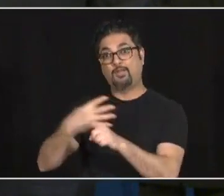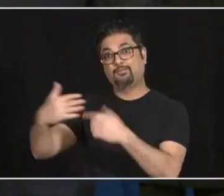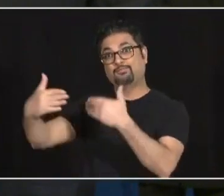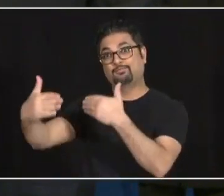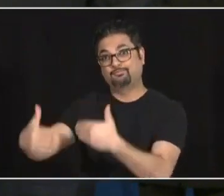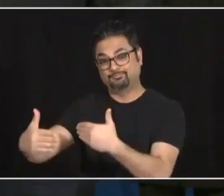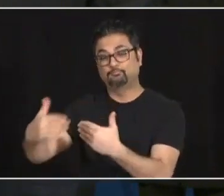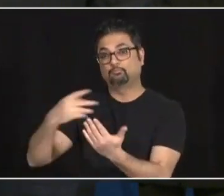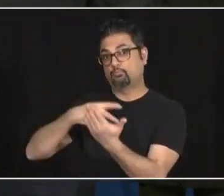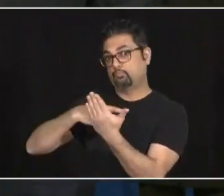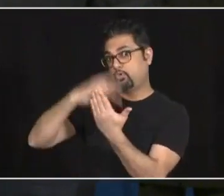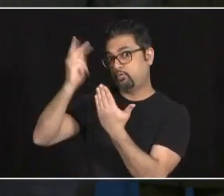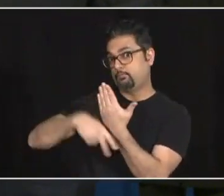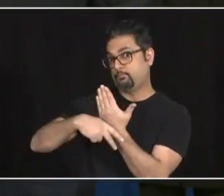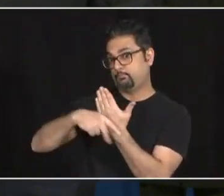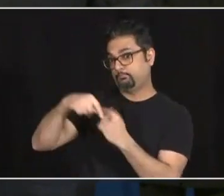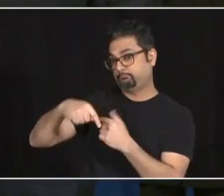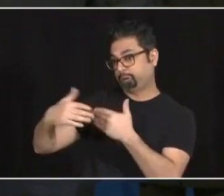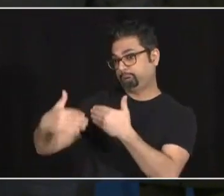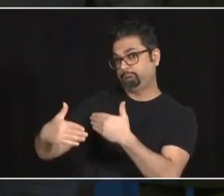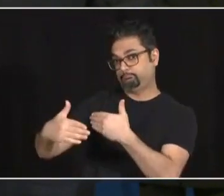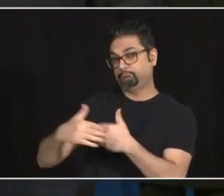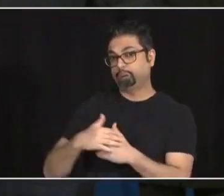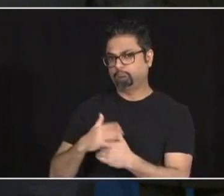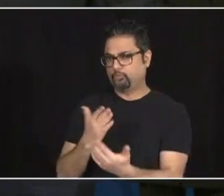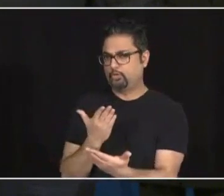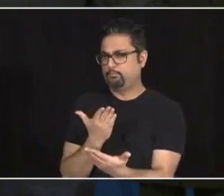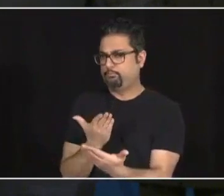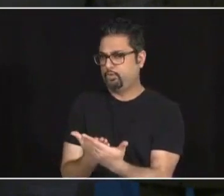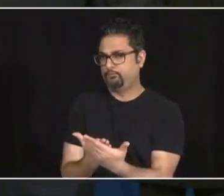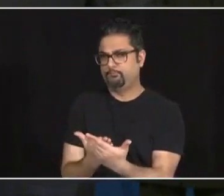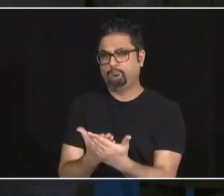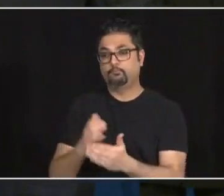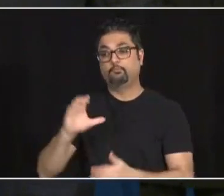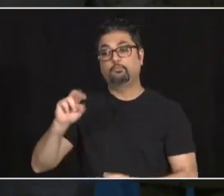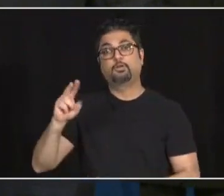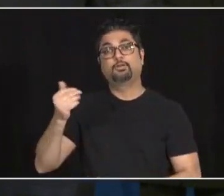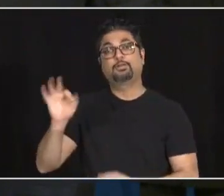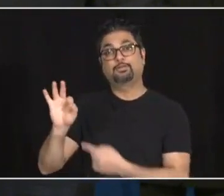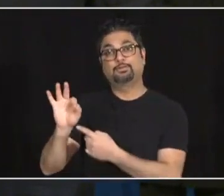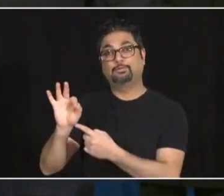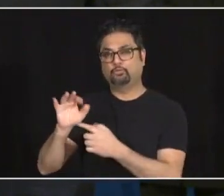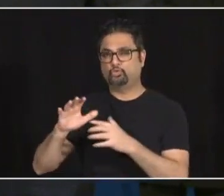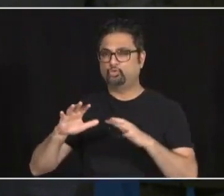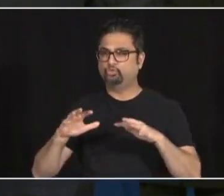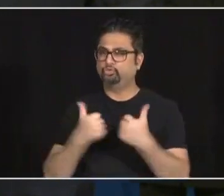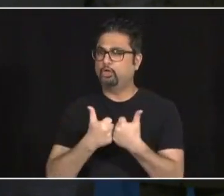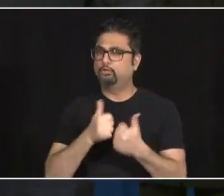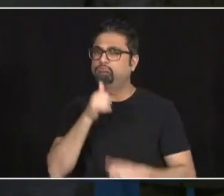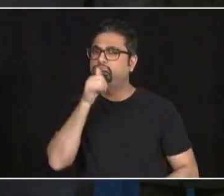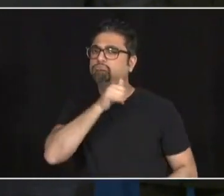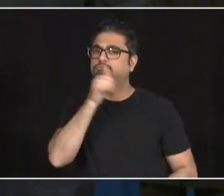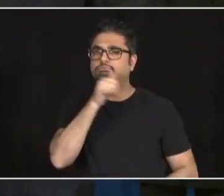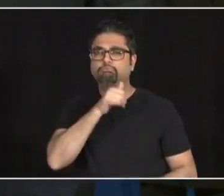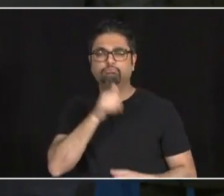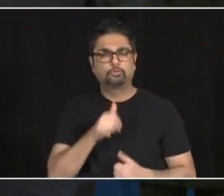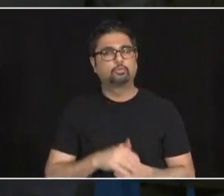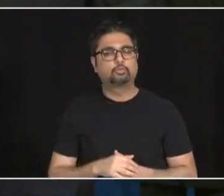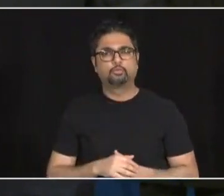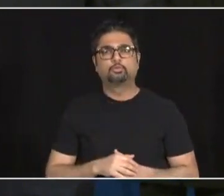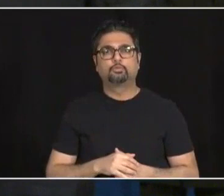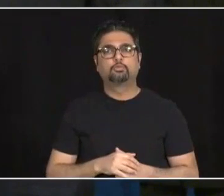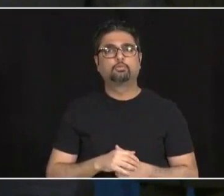extraordinary challenges posed by COVID-19. But more importantly, it reflects the extraordinary response to